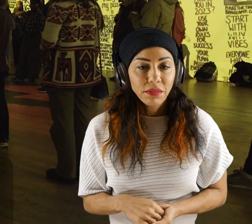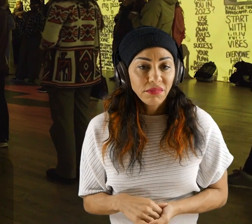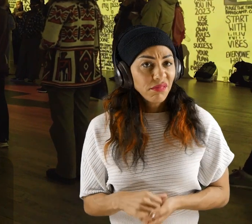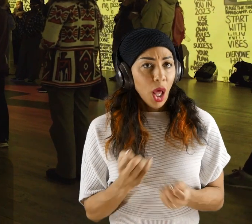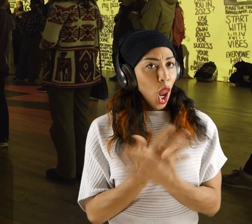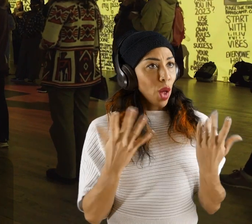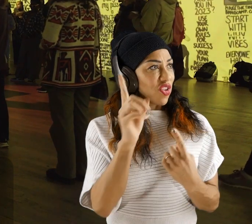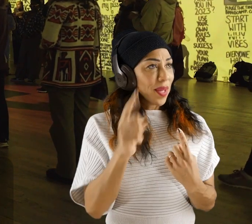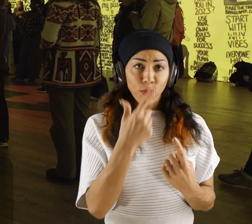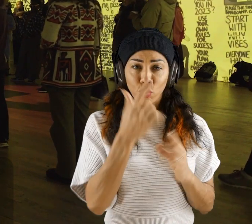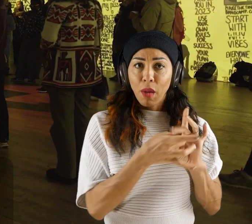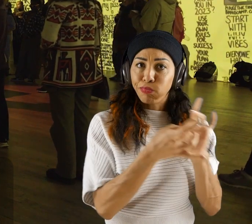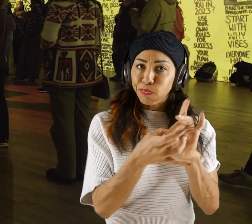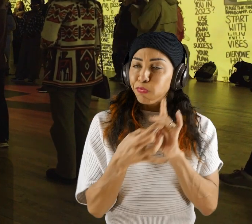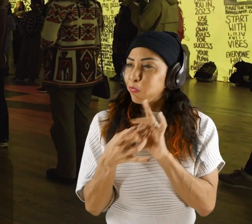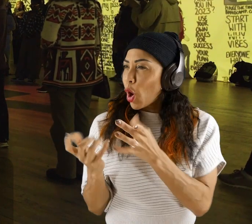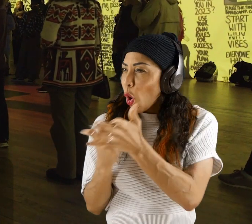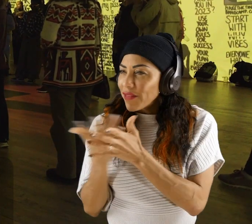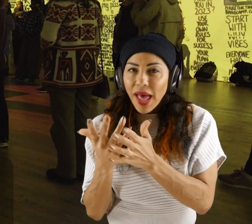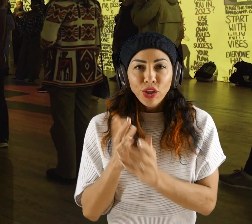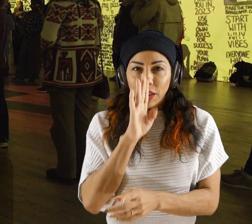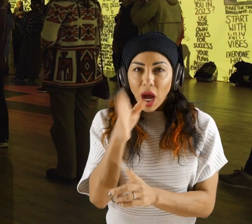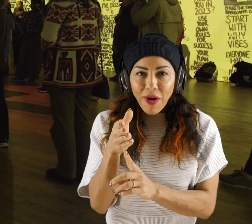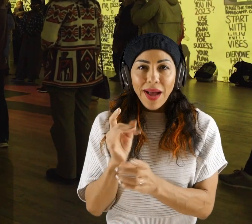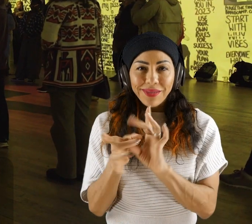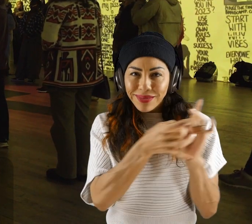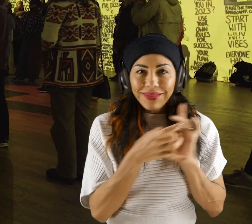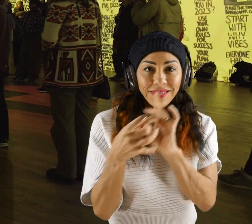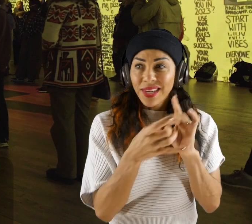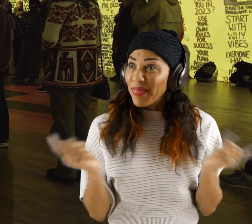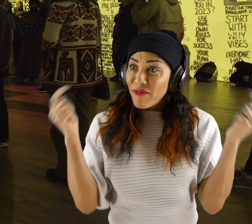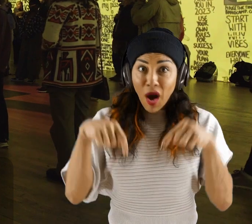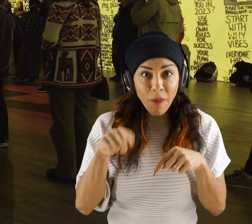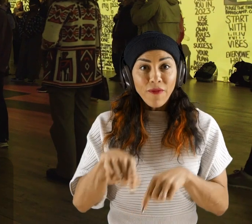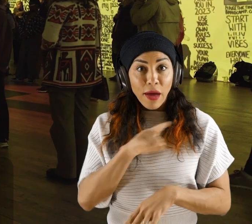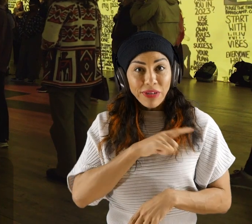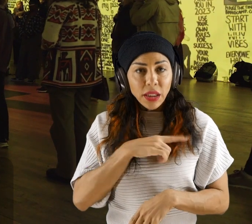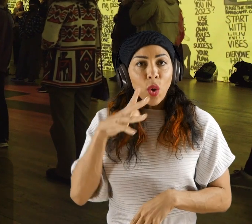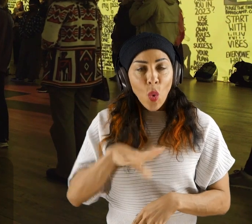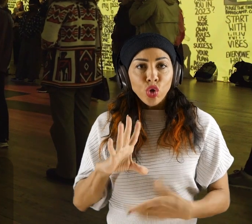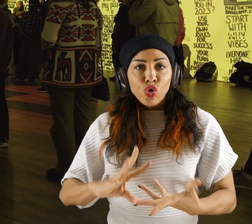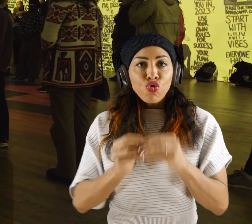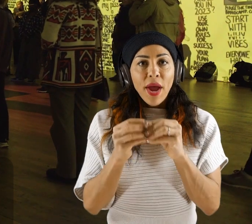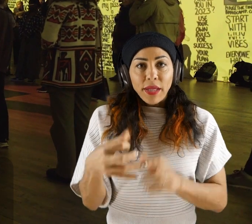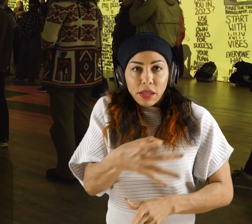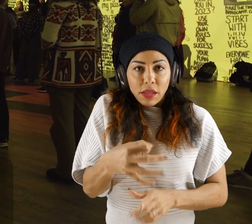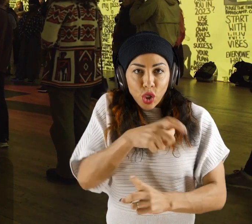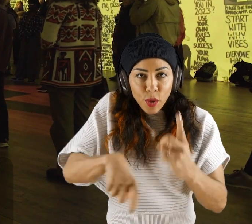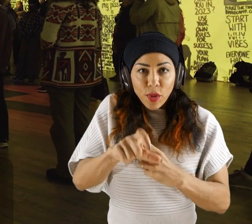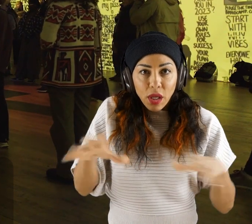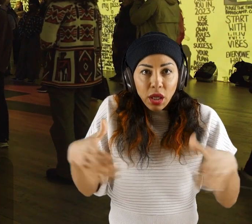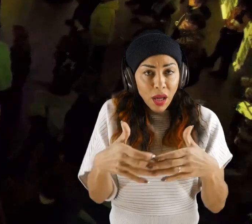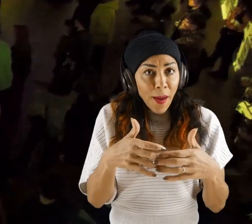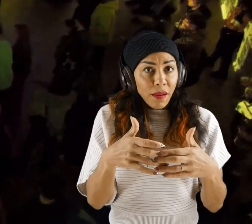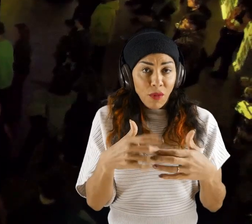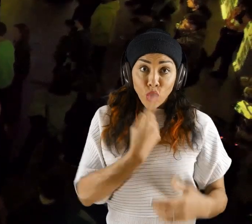have that conversation with directly, and that are here for that reason. And you don't have to build that on your own. People are building it. There's a village already